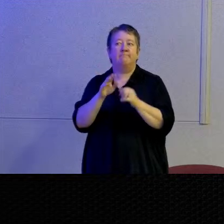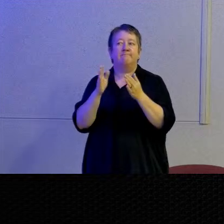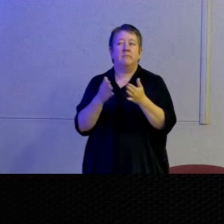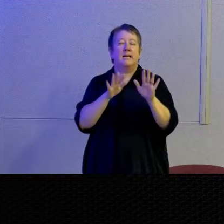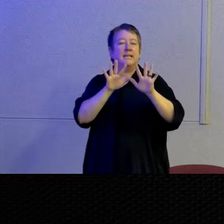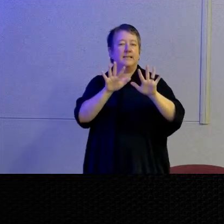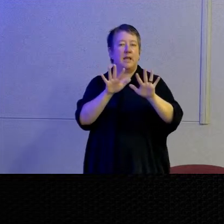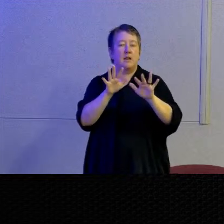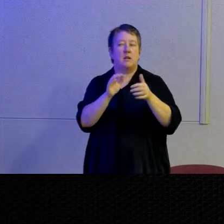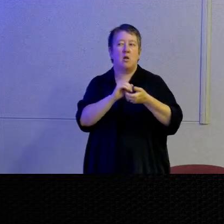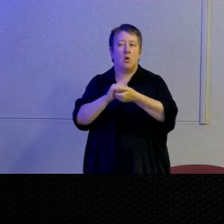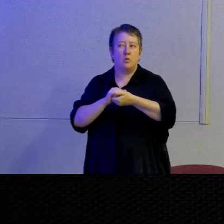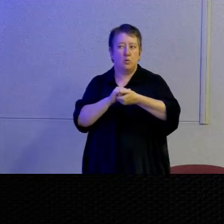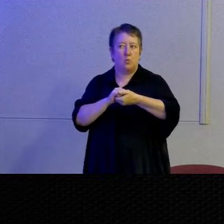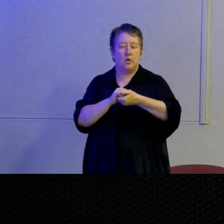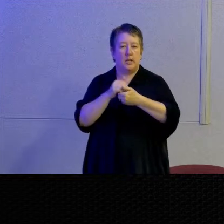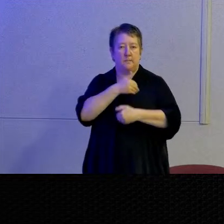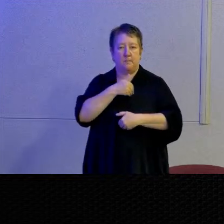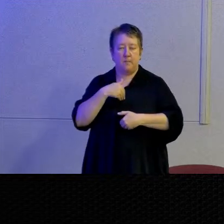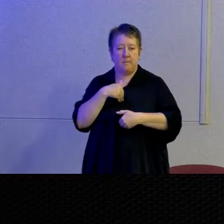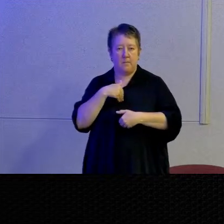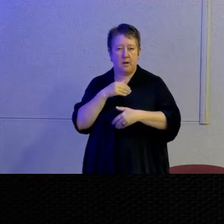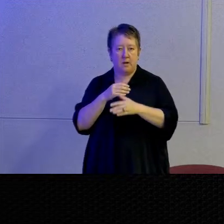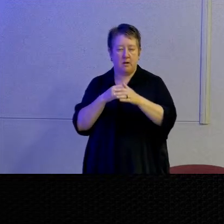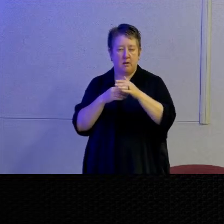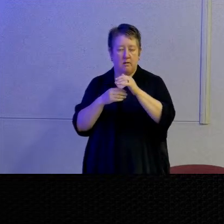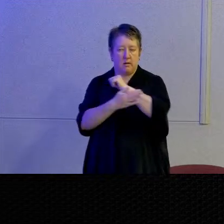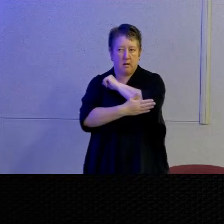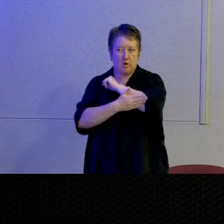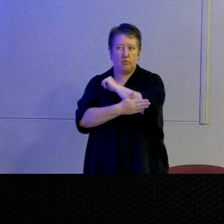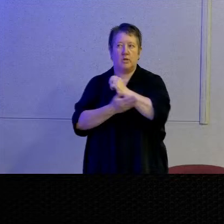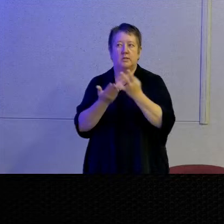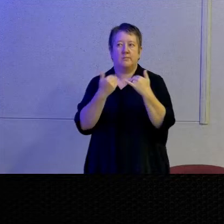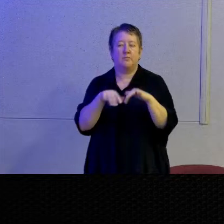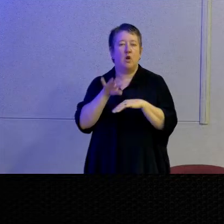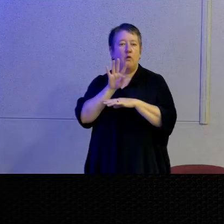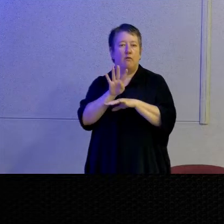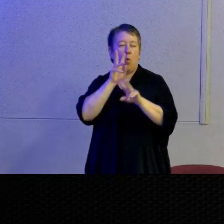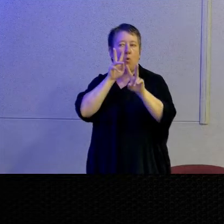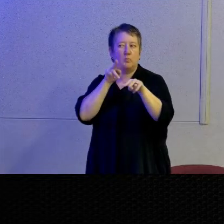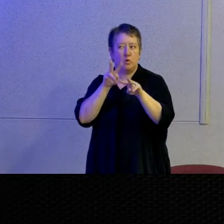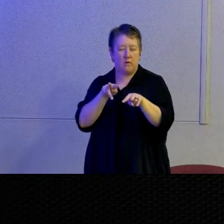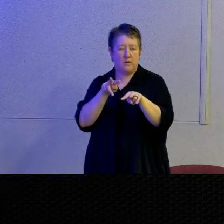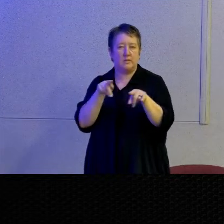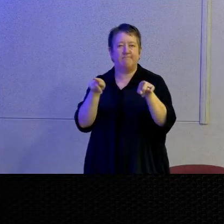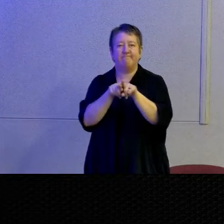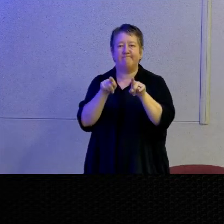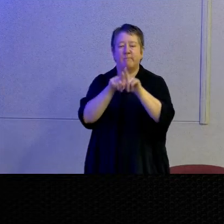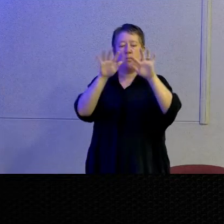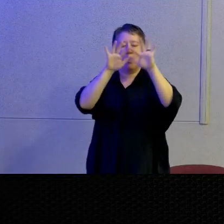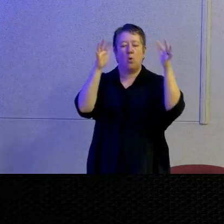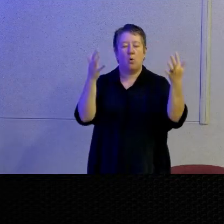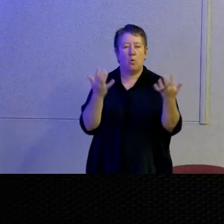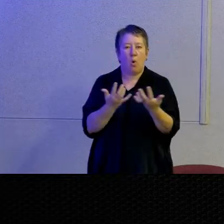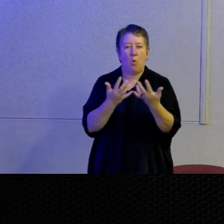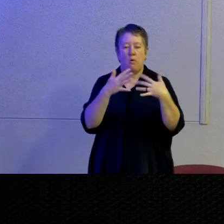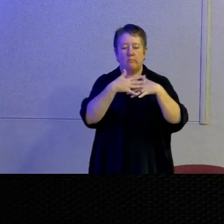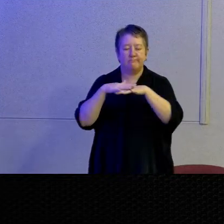states, 4 observers, and a wide-ranging global network of collaboration